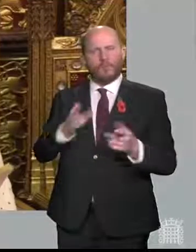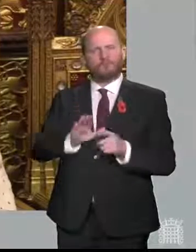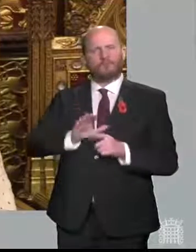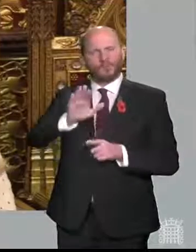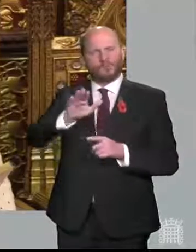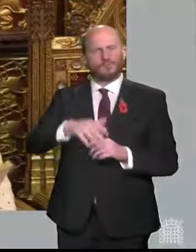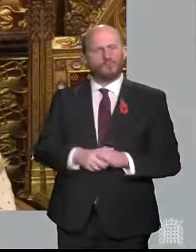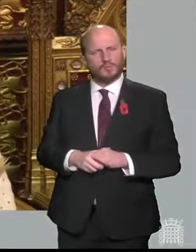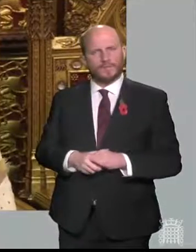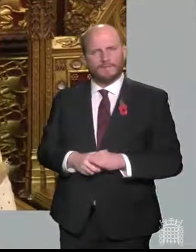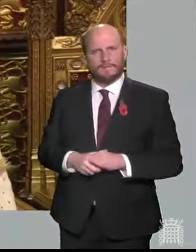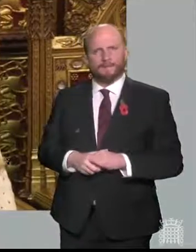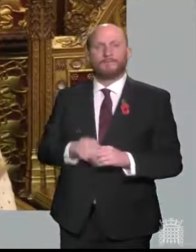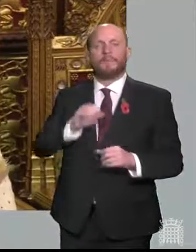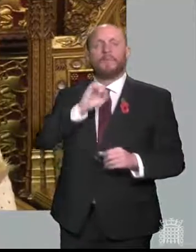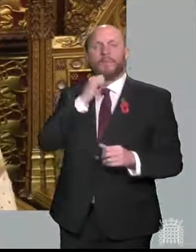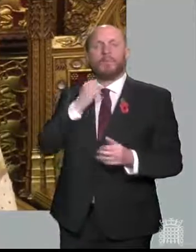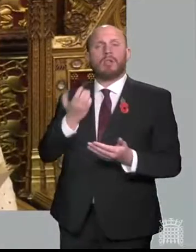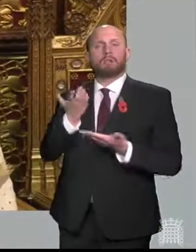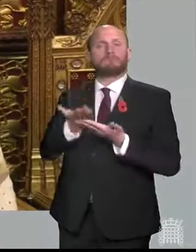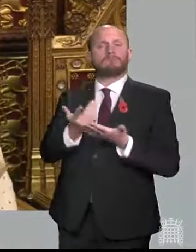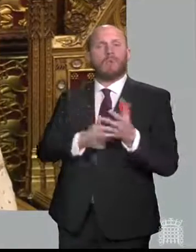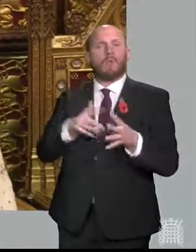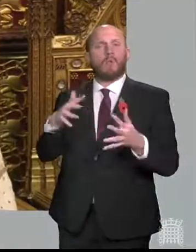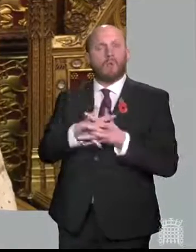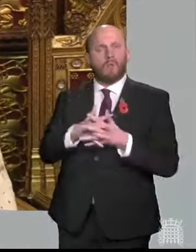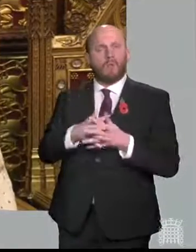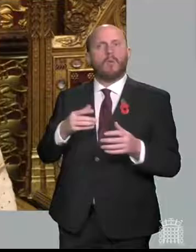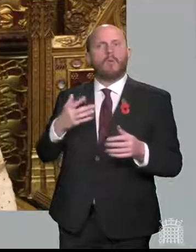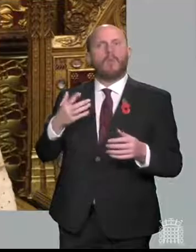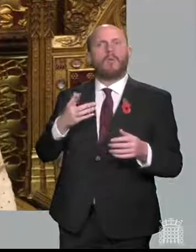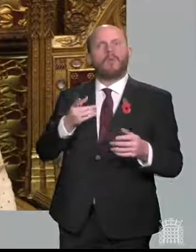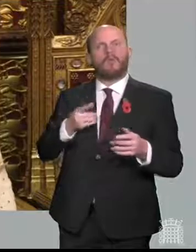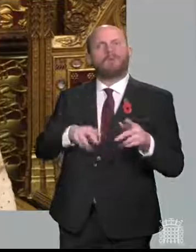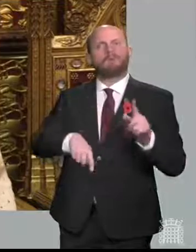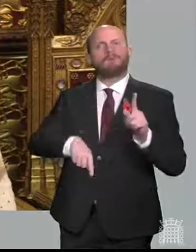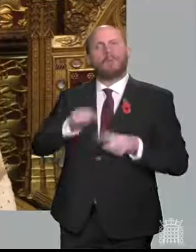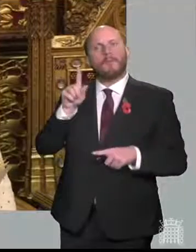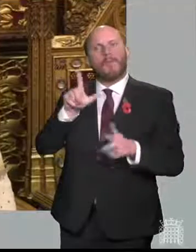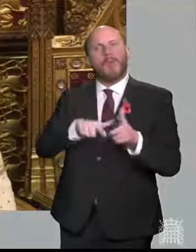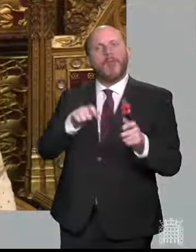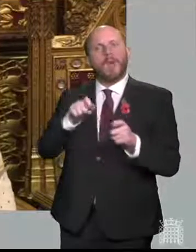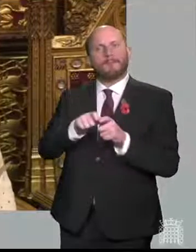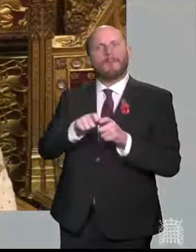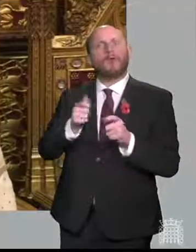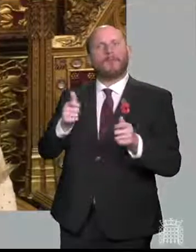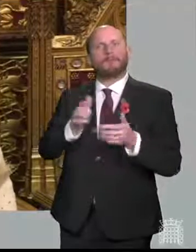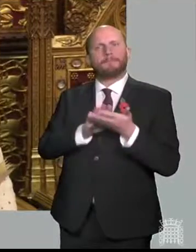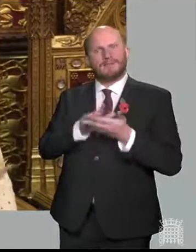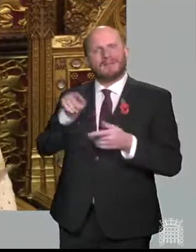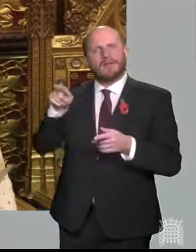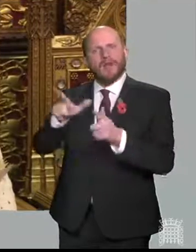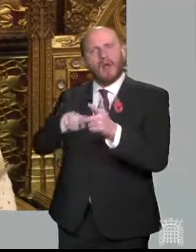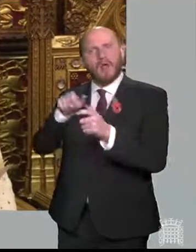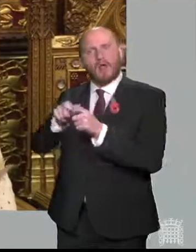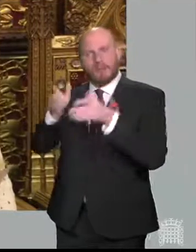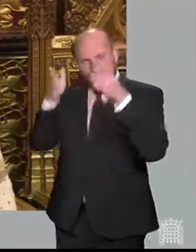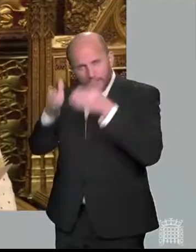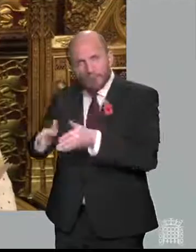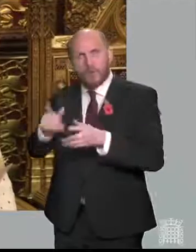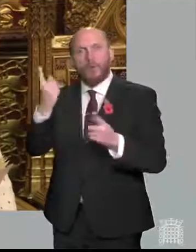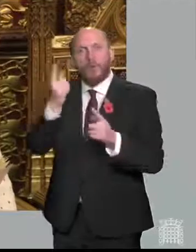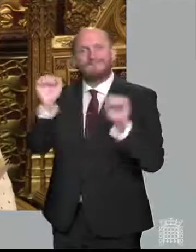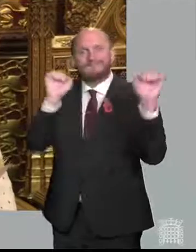Legislation will be brought forward to safeguard the future of football clubs for the benefit of communities and